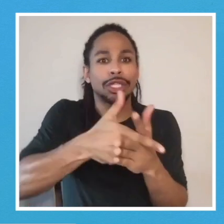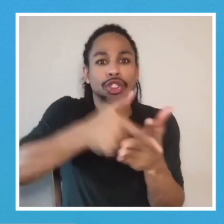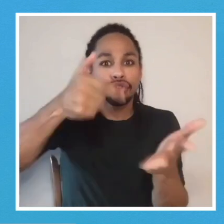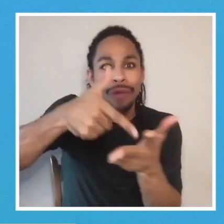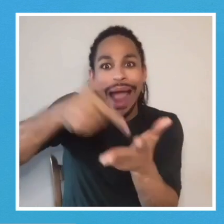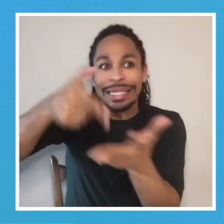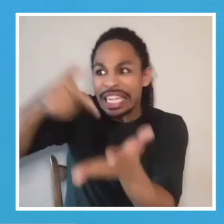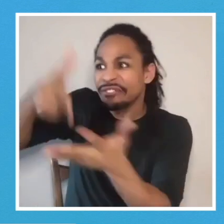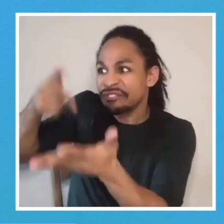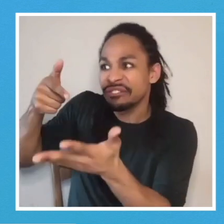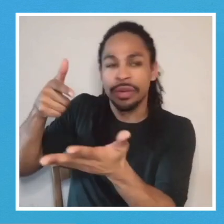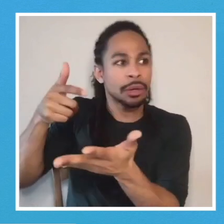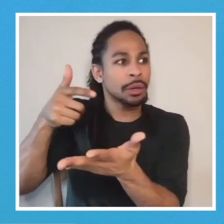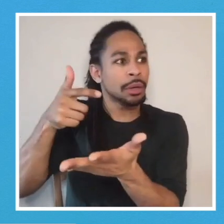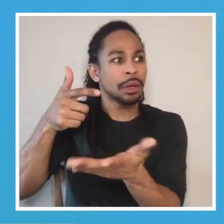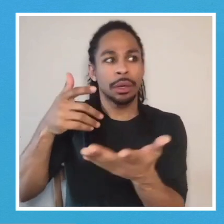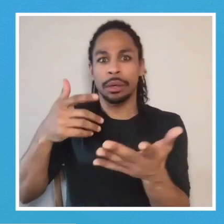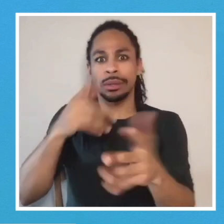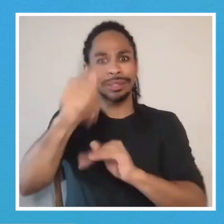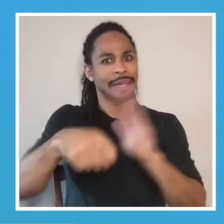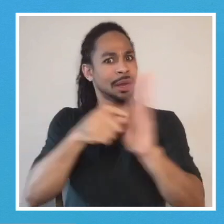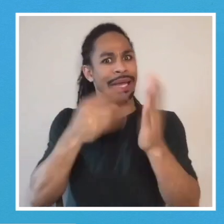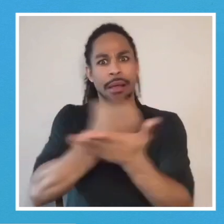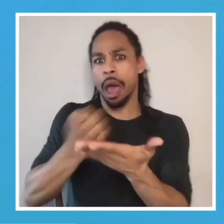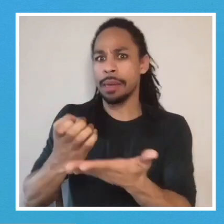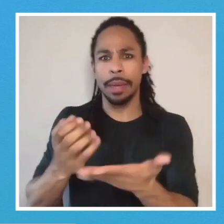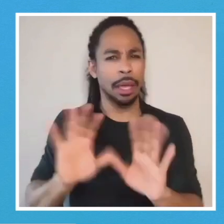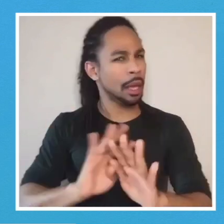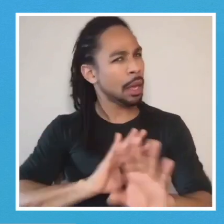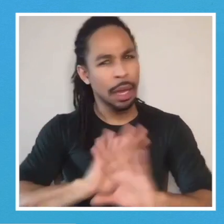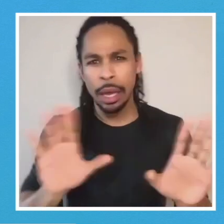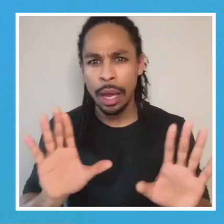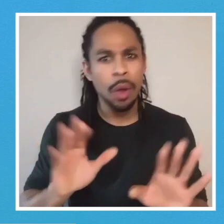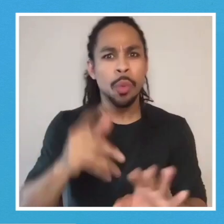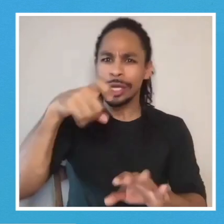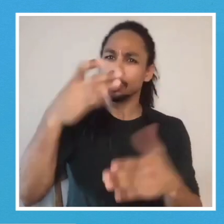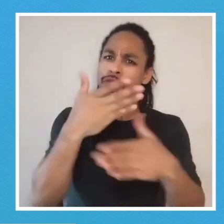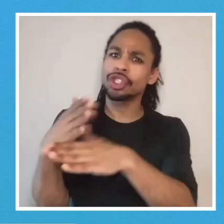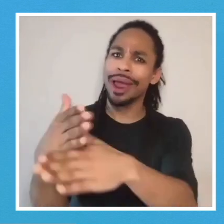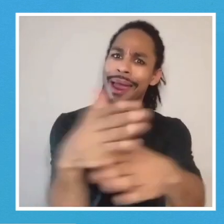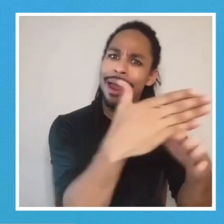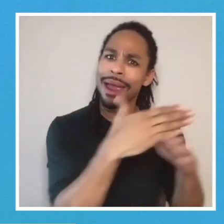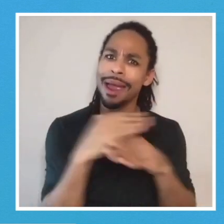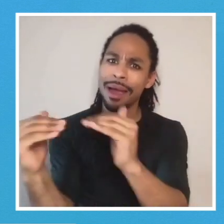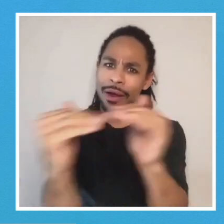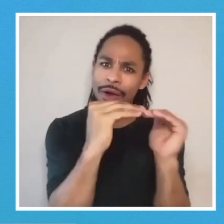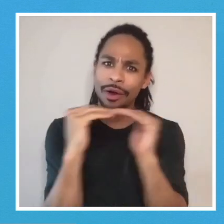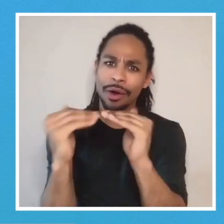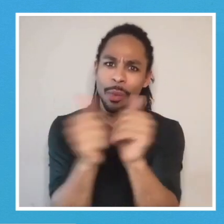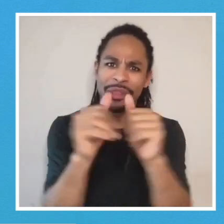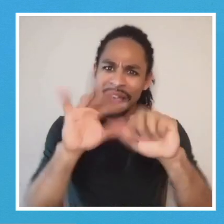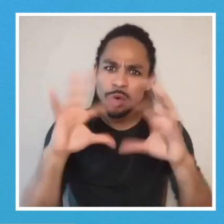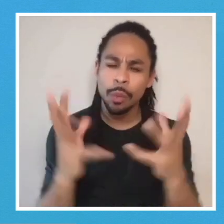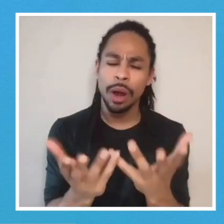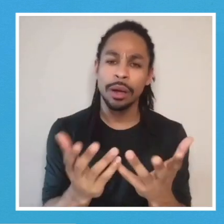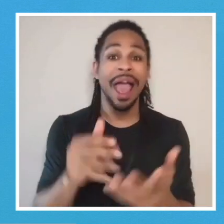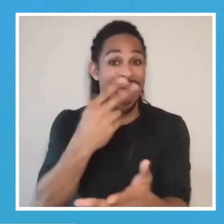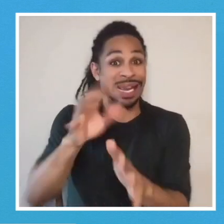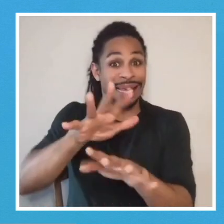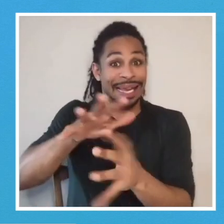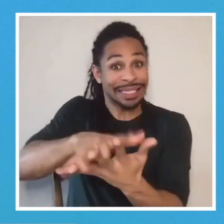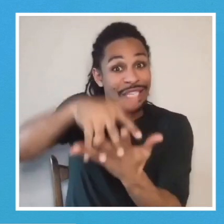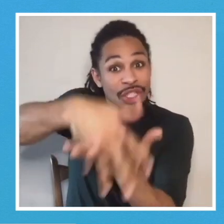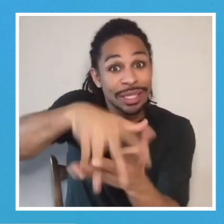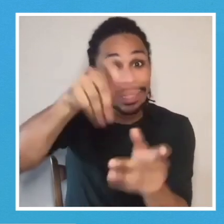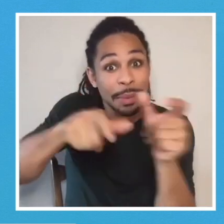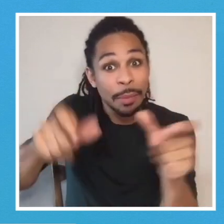economy that shares with all of us. And it's the Indigenous people, why we keep seeing